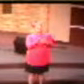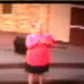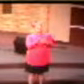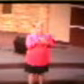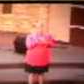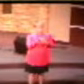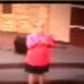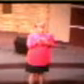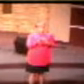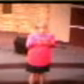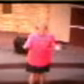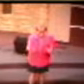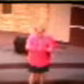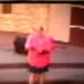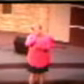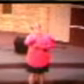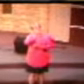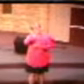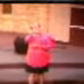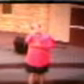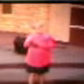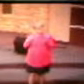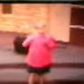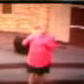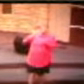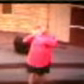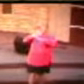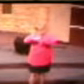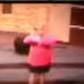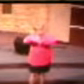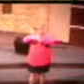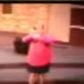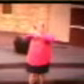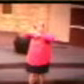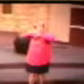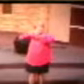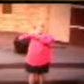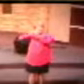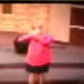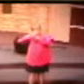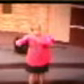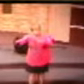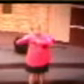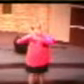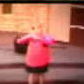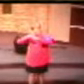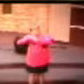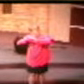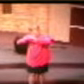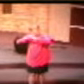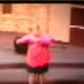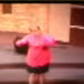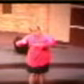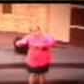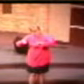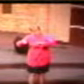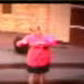cross every boundary so that the love of God might be present for